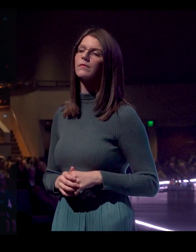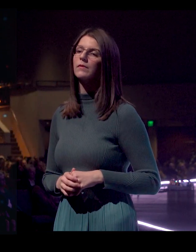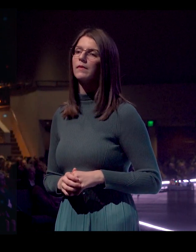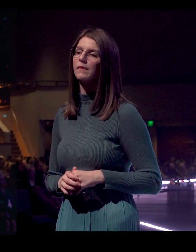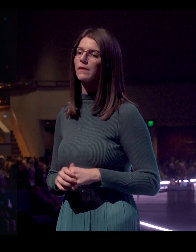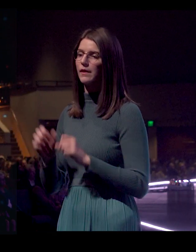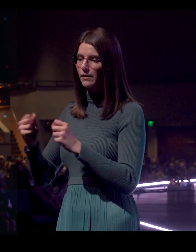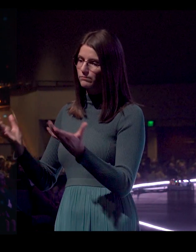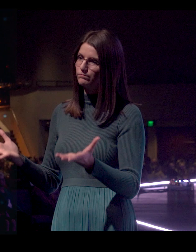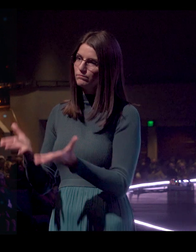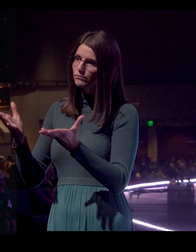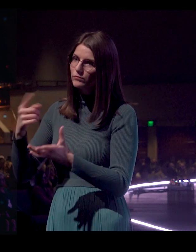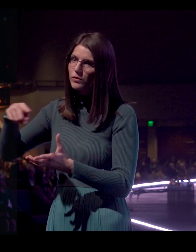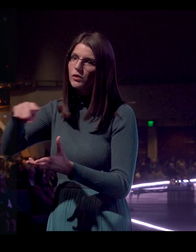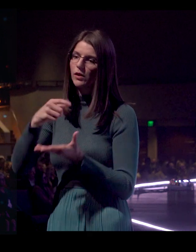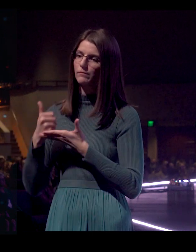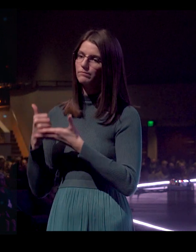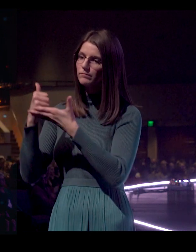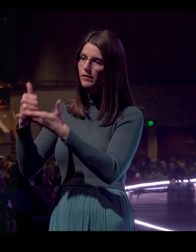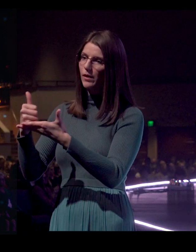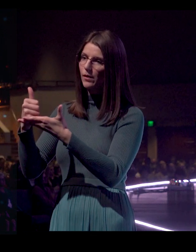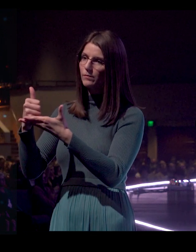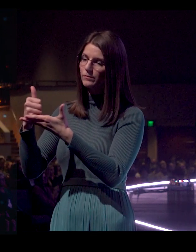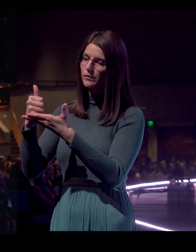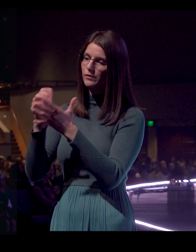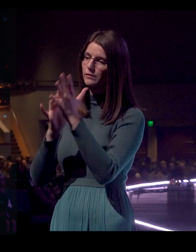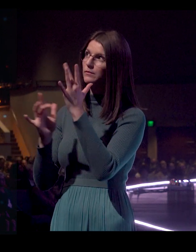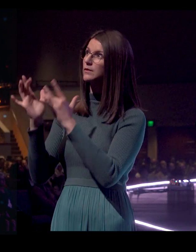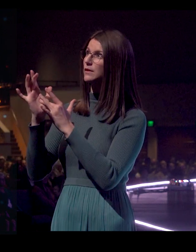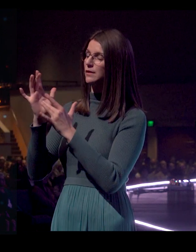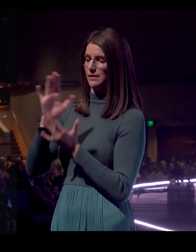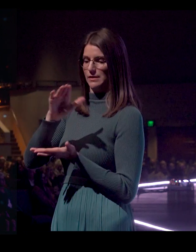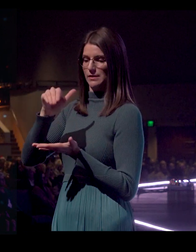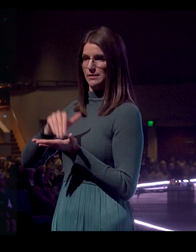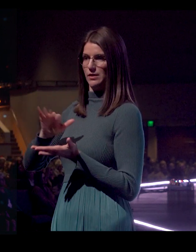at the center of your life. And if you would do that,